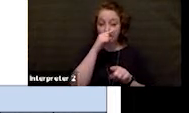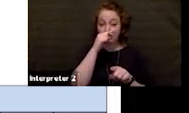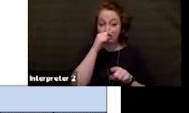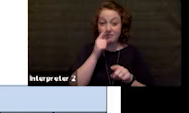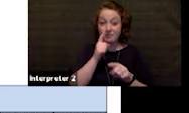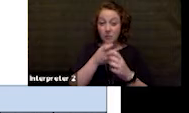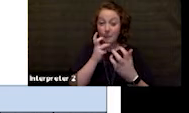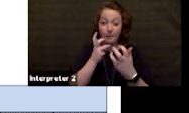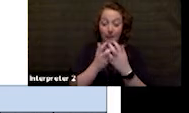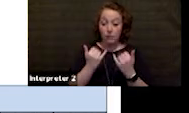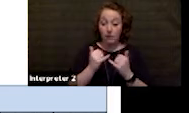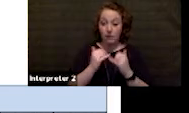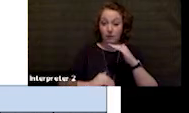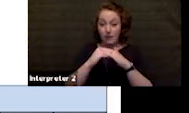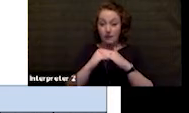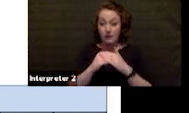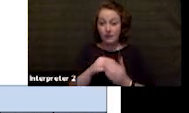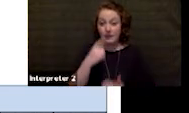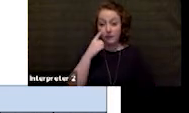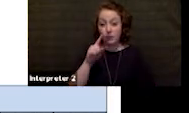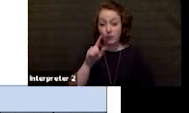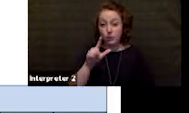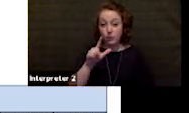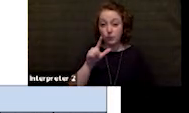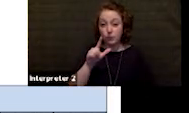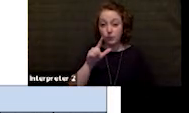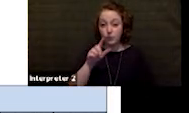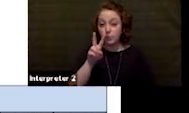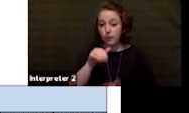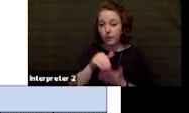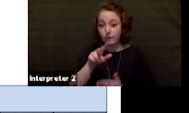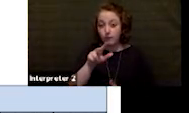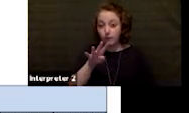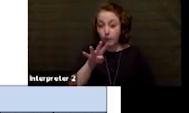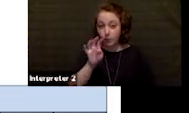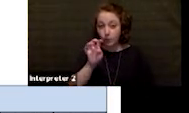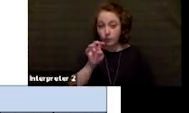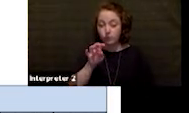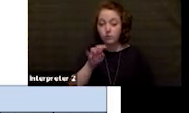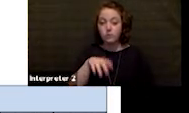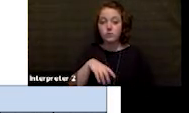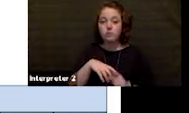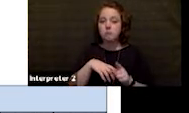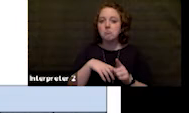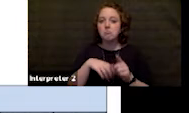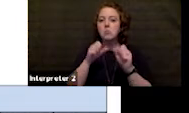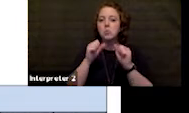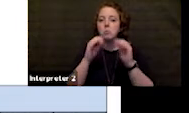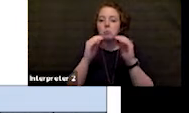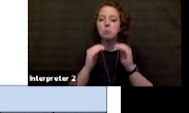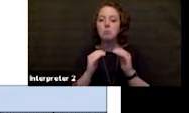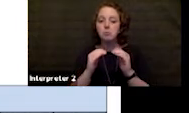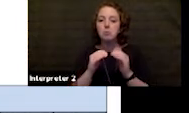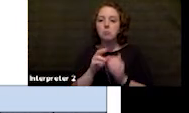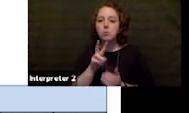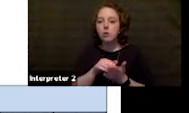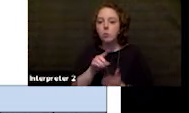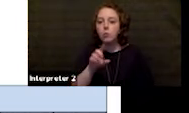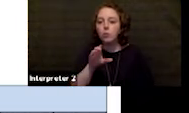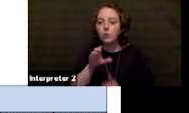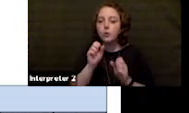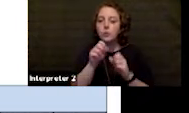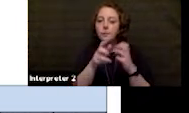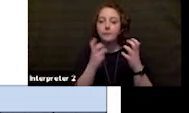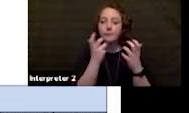existing capacity of 2,400 and change. We could go down to 2,100. We can match essentially University High